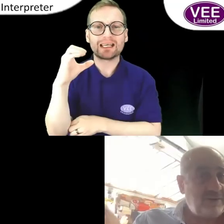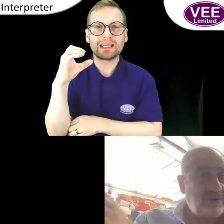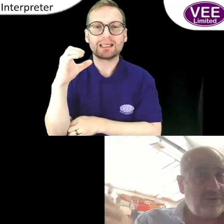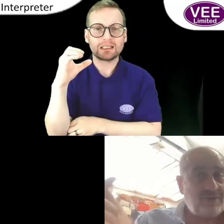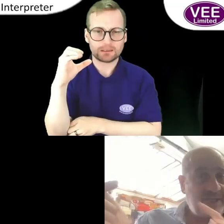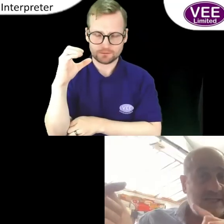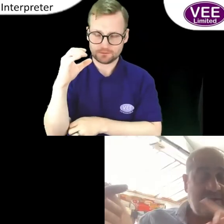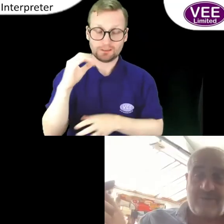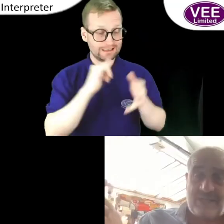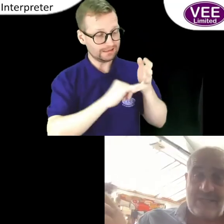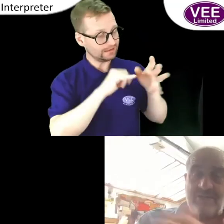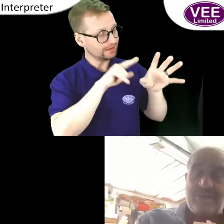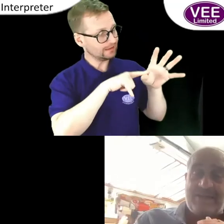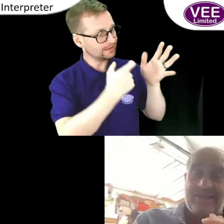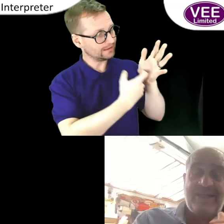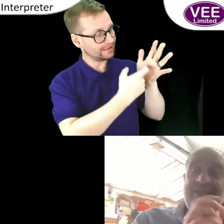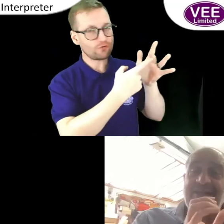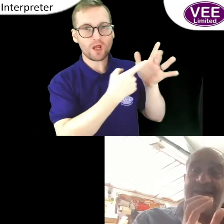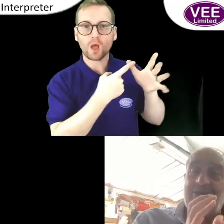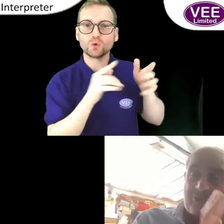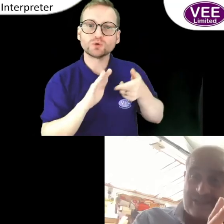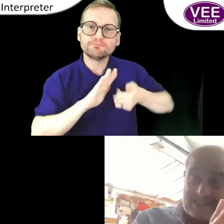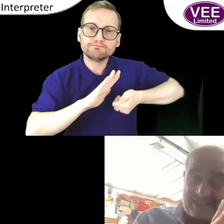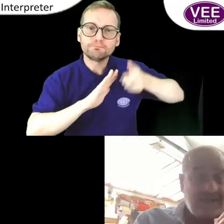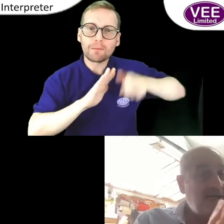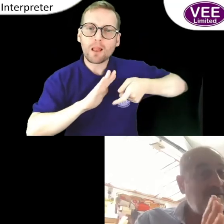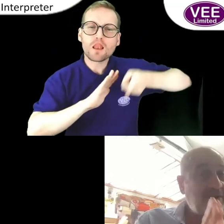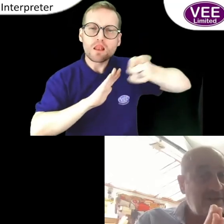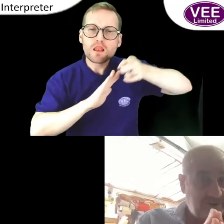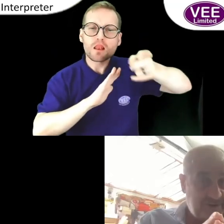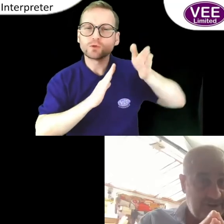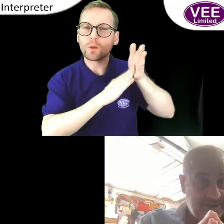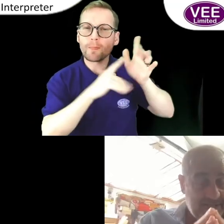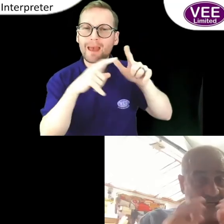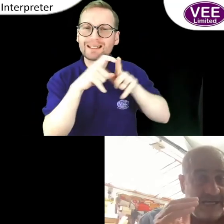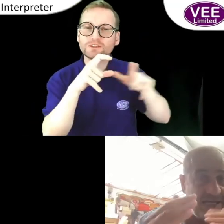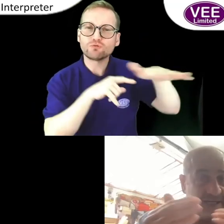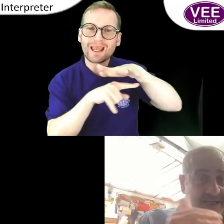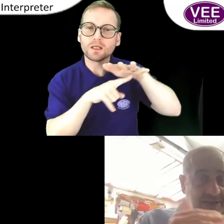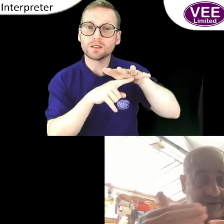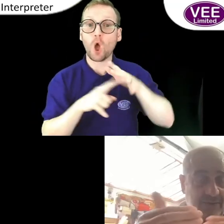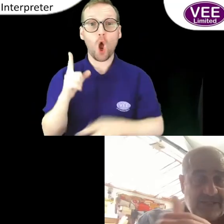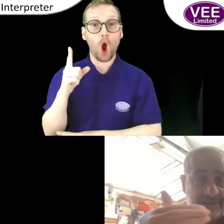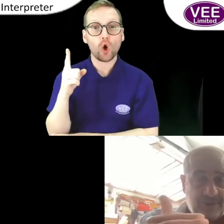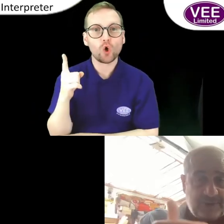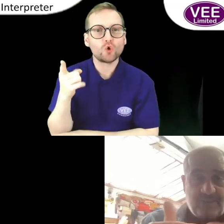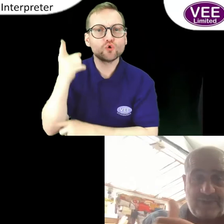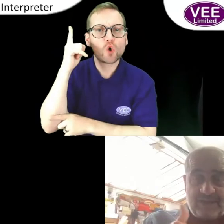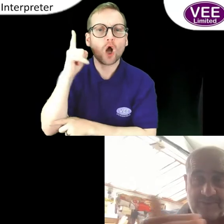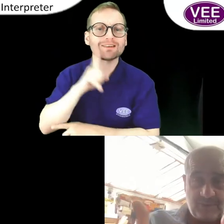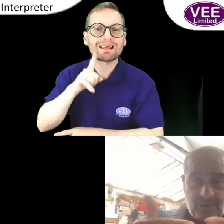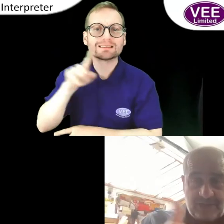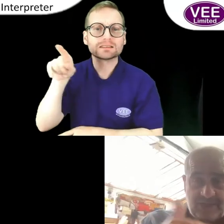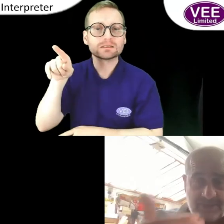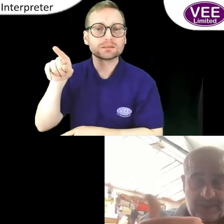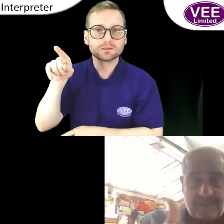Syria used to send to the Mediterranean goddesses, not refugees. And when I approached the museum